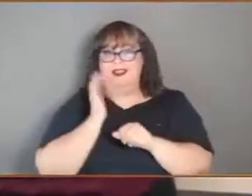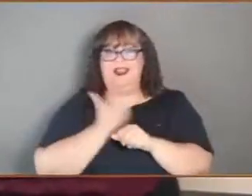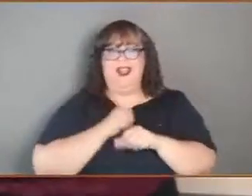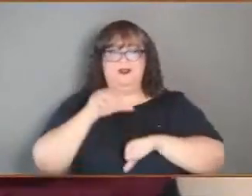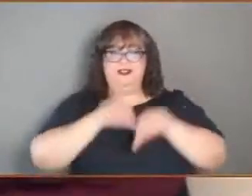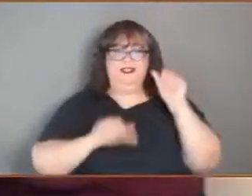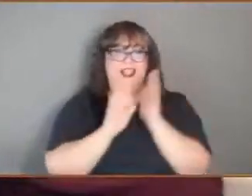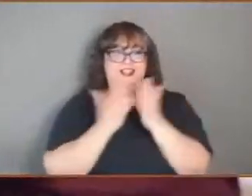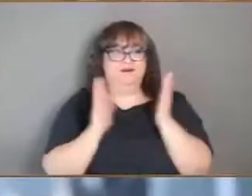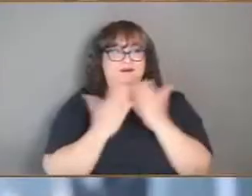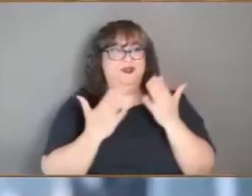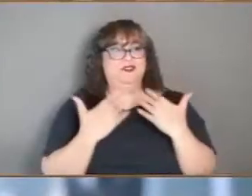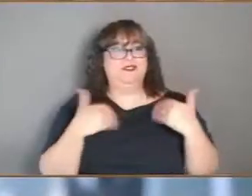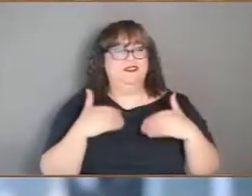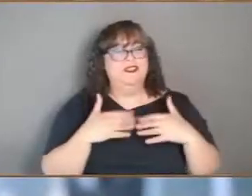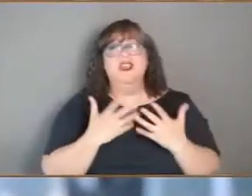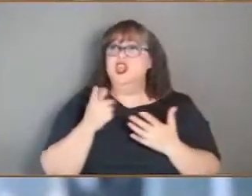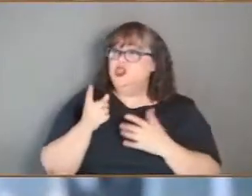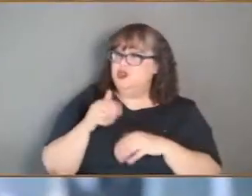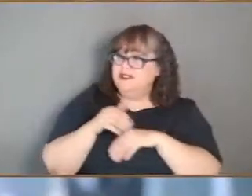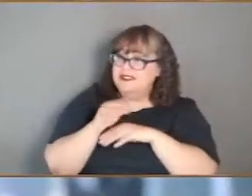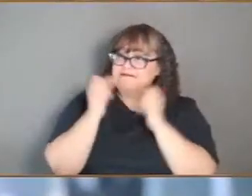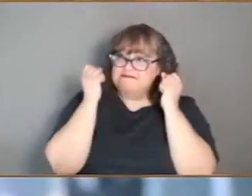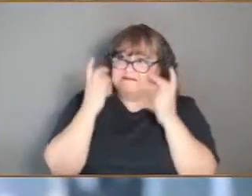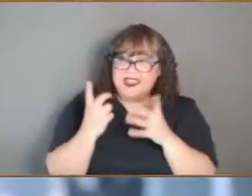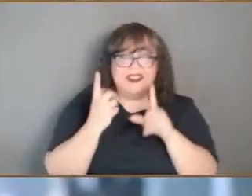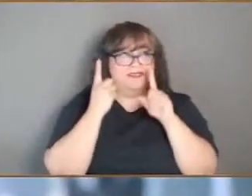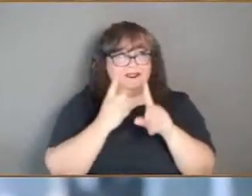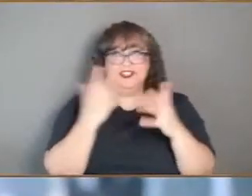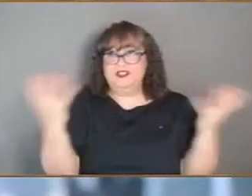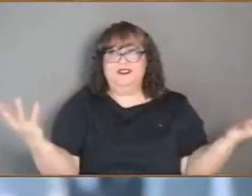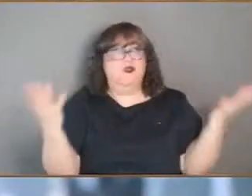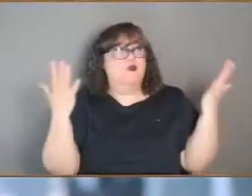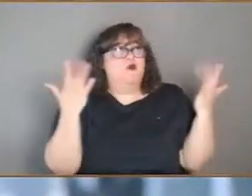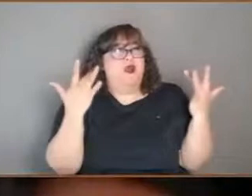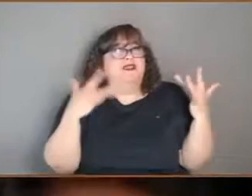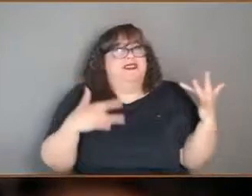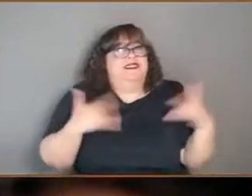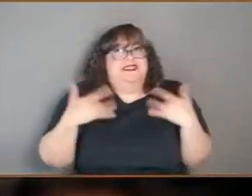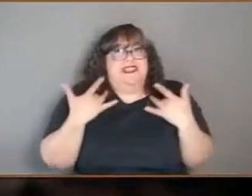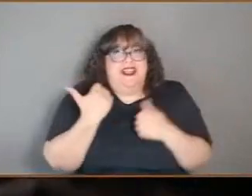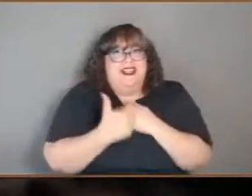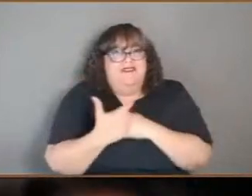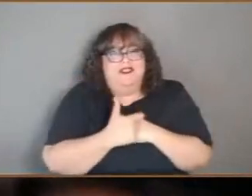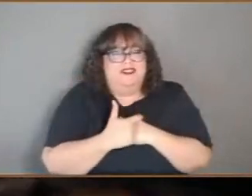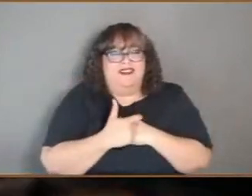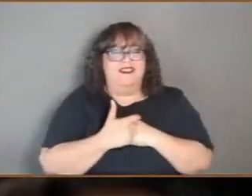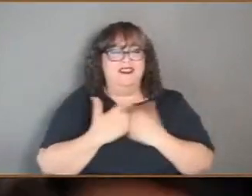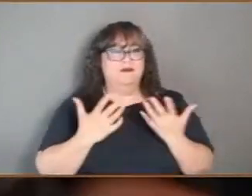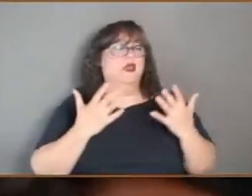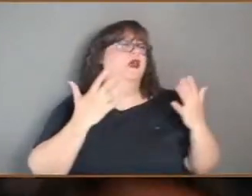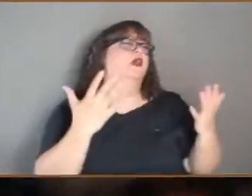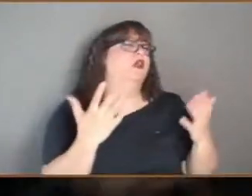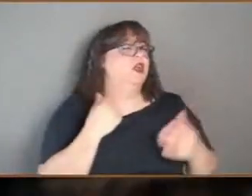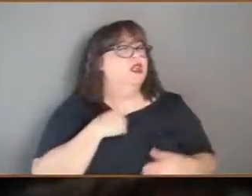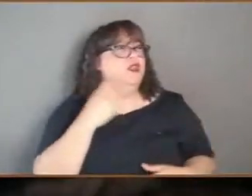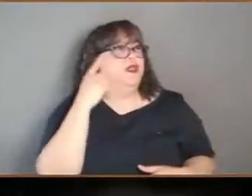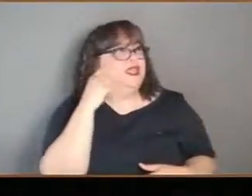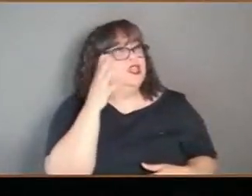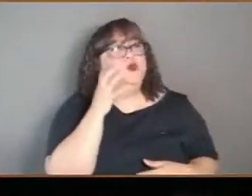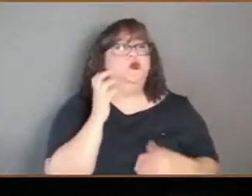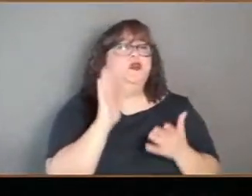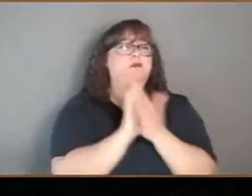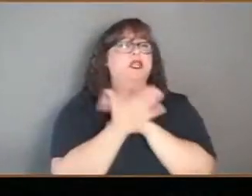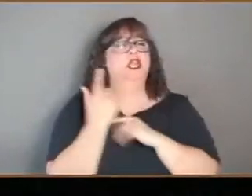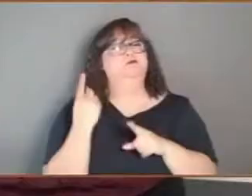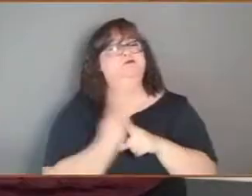I mean, keeps it exciting? What keeps you coming back every single time to launch another mission up on the Atlas V? It's something where you'd think it would get routine and benign,